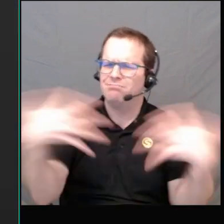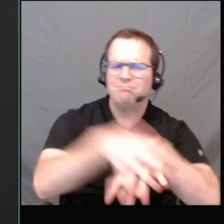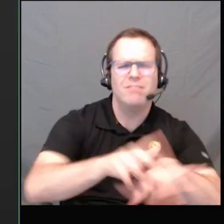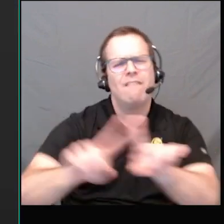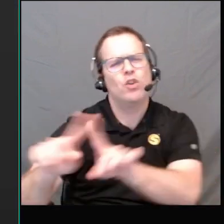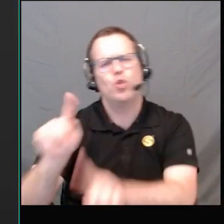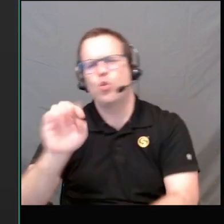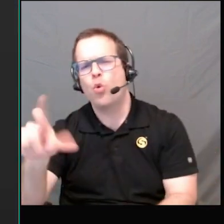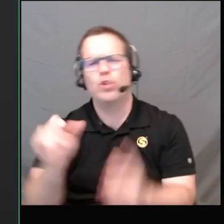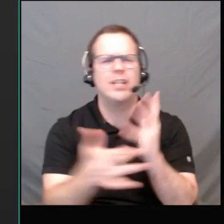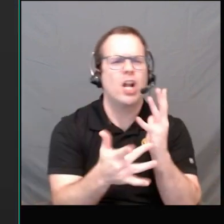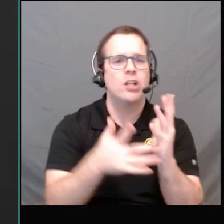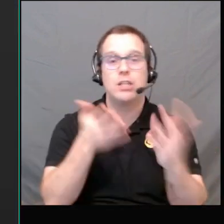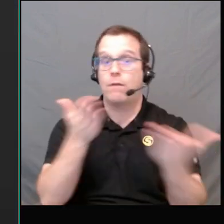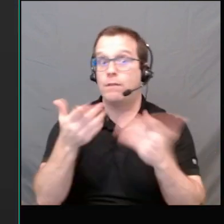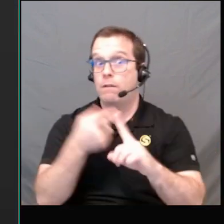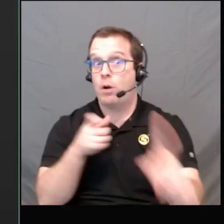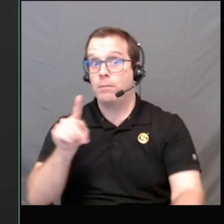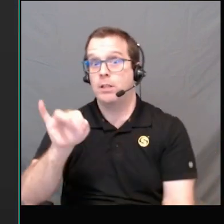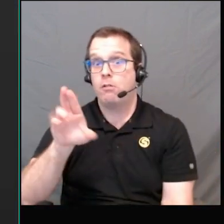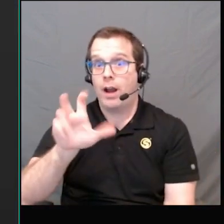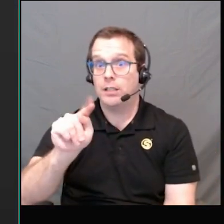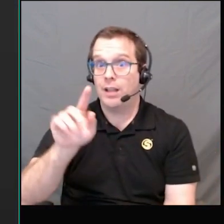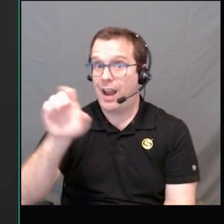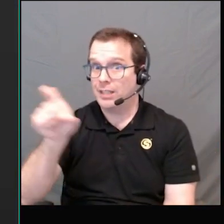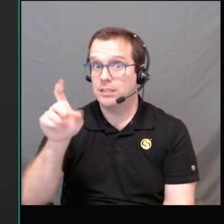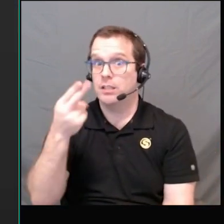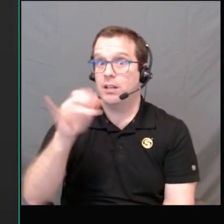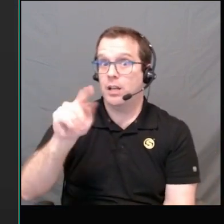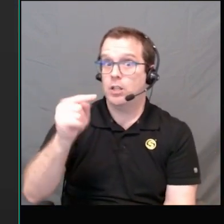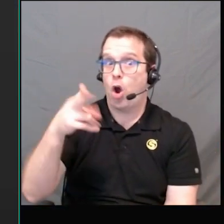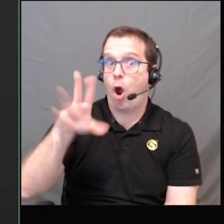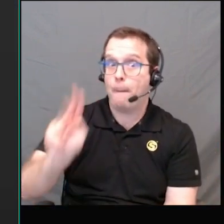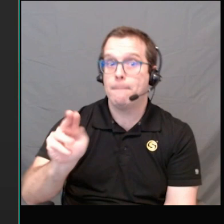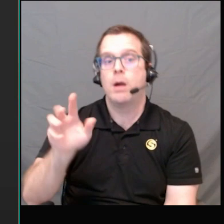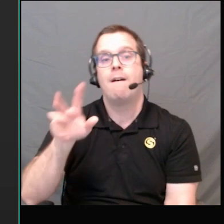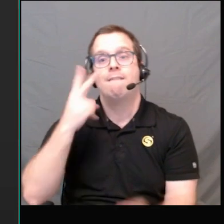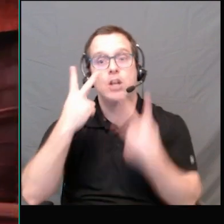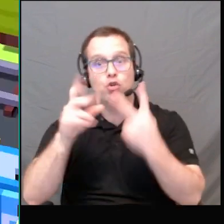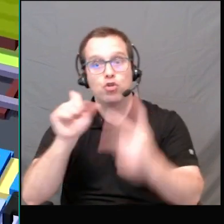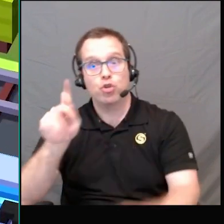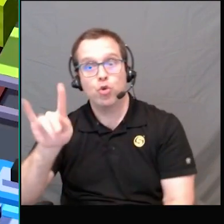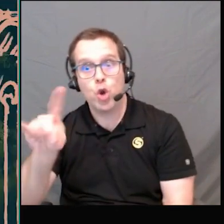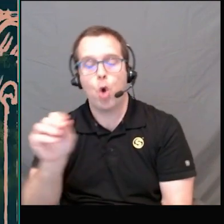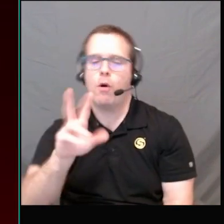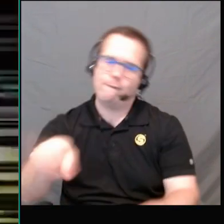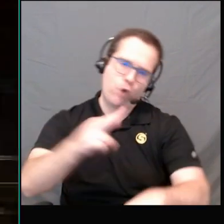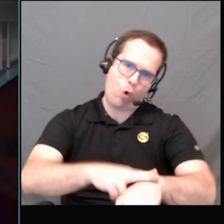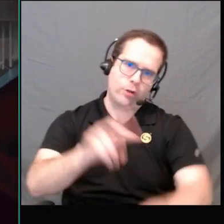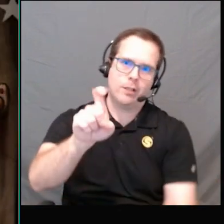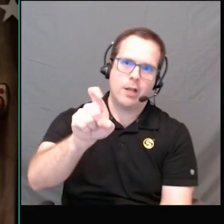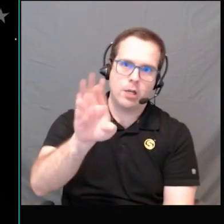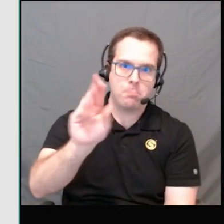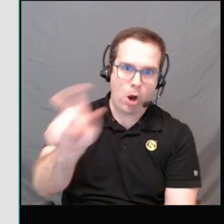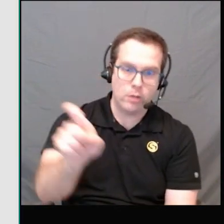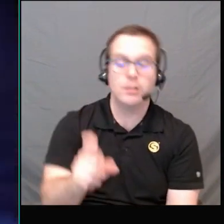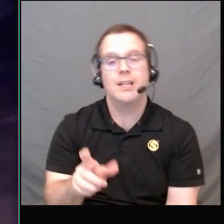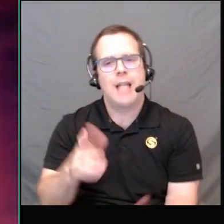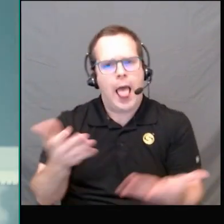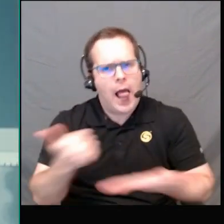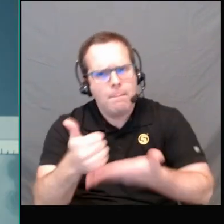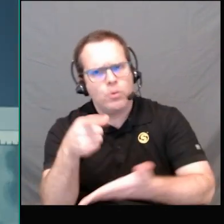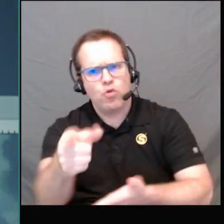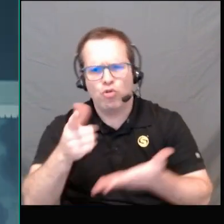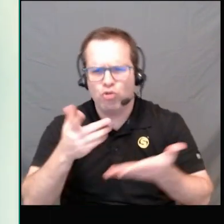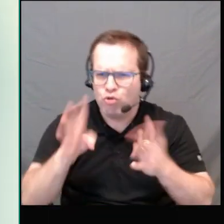services from DirectX, GitHub, Visual Studio, Azure, and of course, Xbox, to help you create, deliver, and accelerate